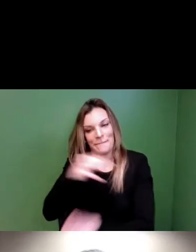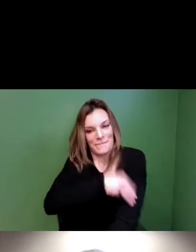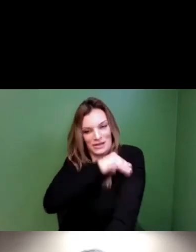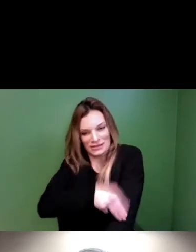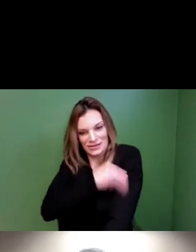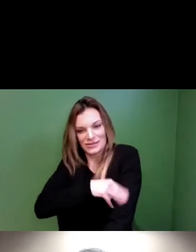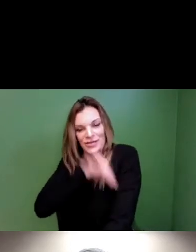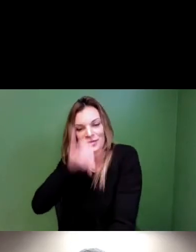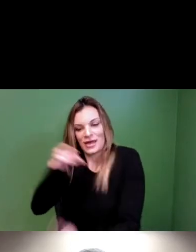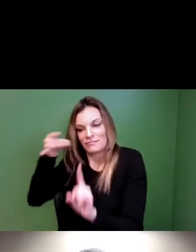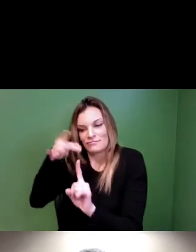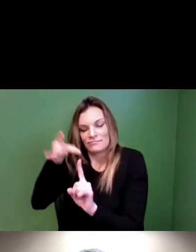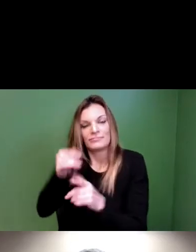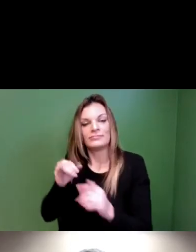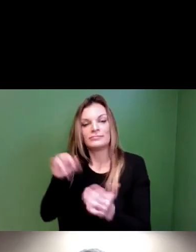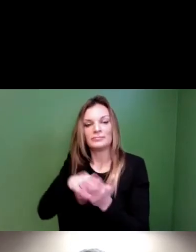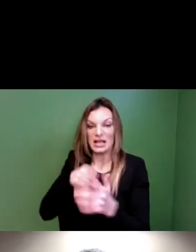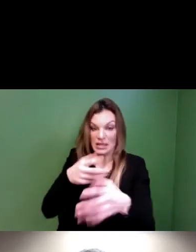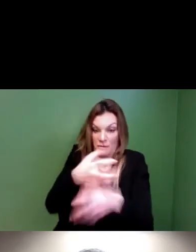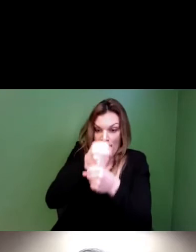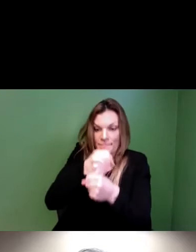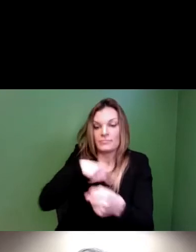it corrects the issue.